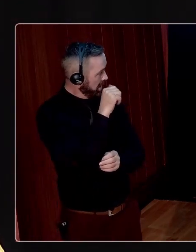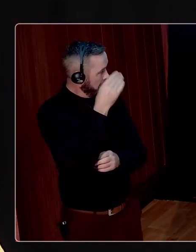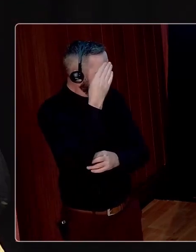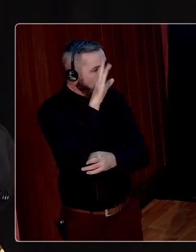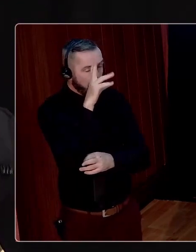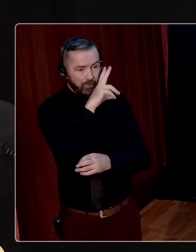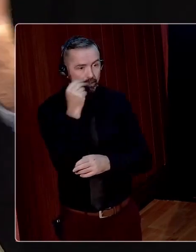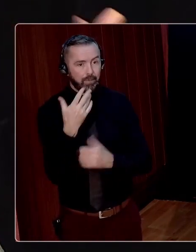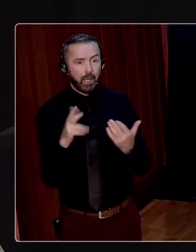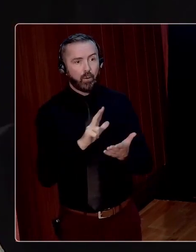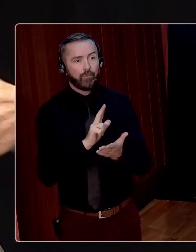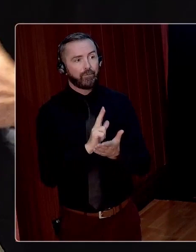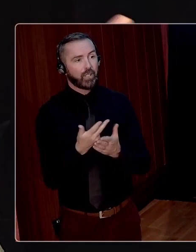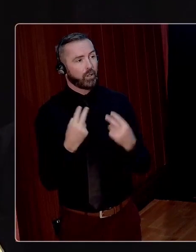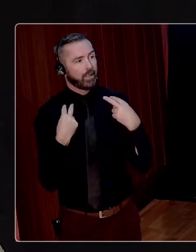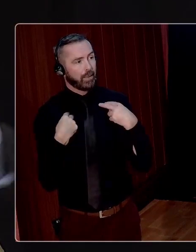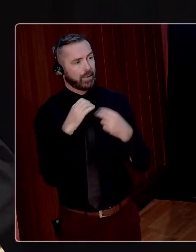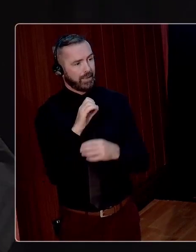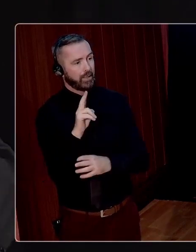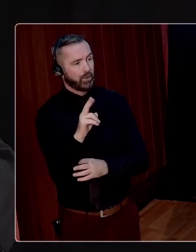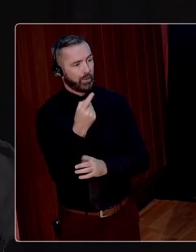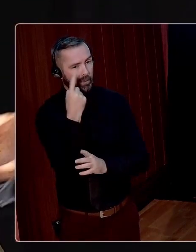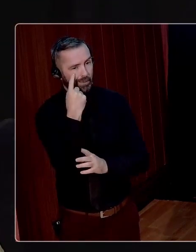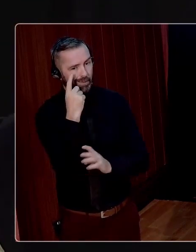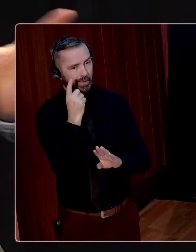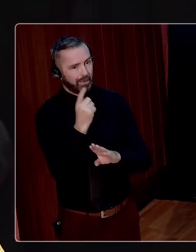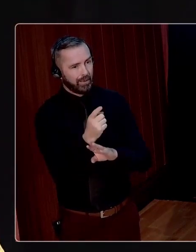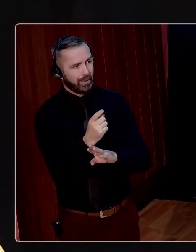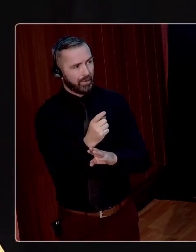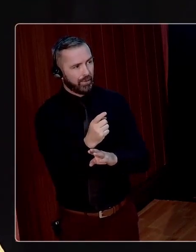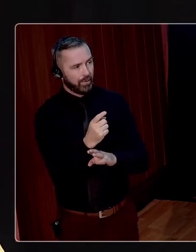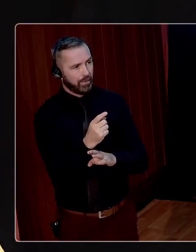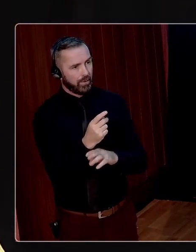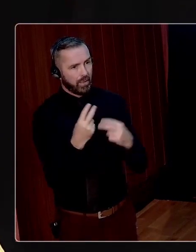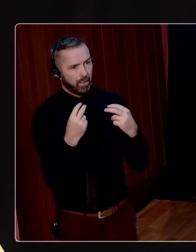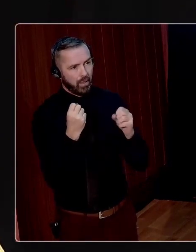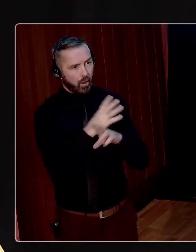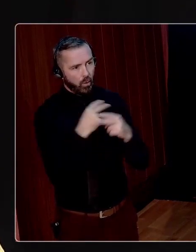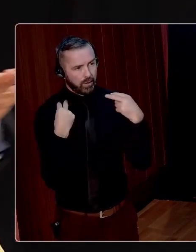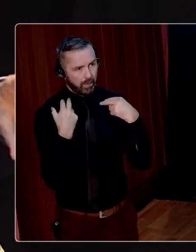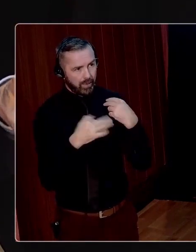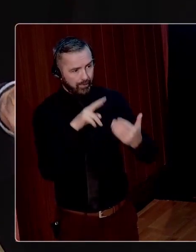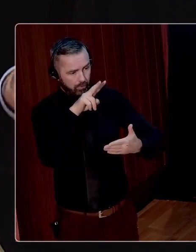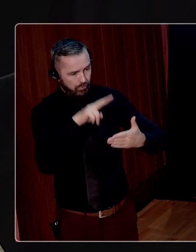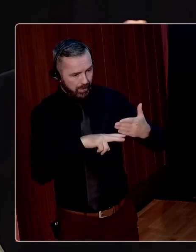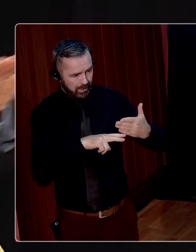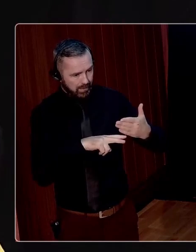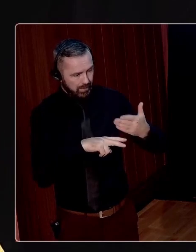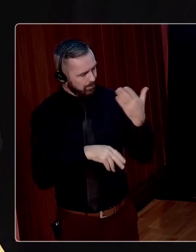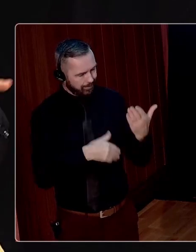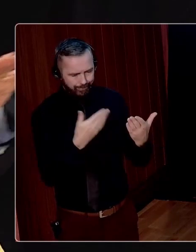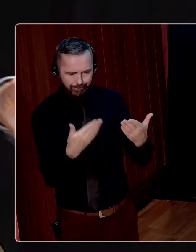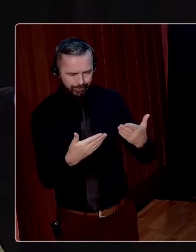Irish, for example, is now an official language in the European Union, and you see there the language, all the language. If you read them side